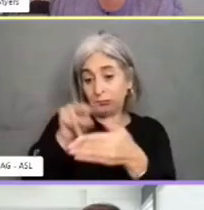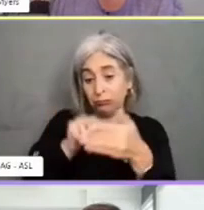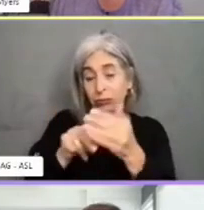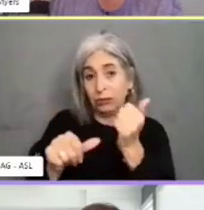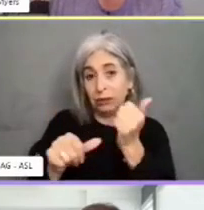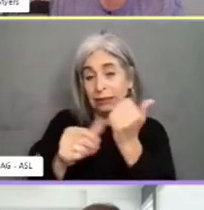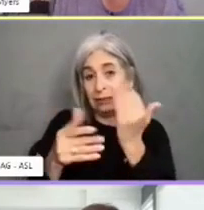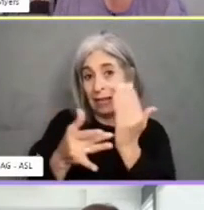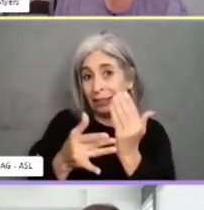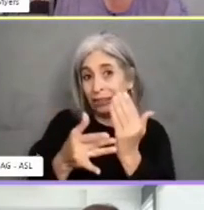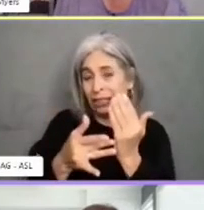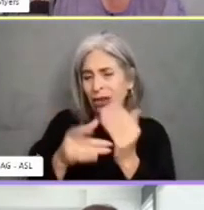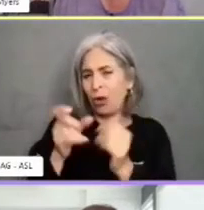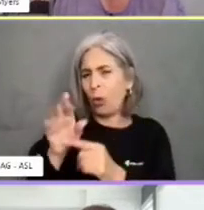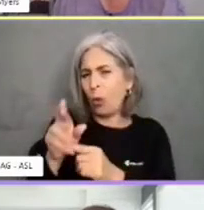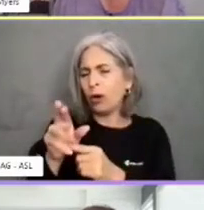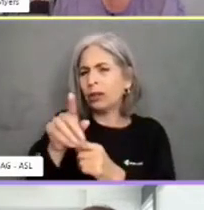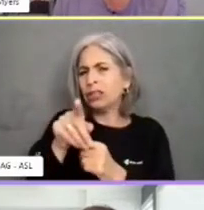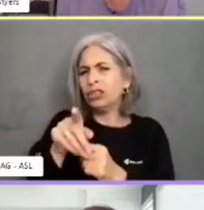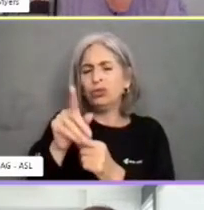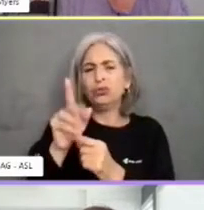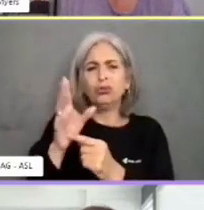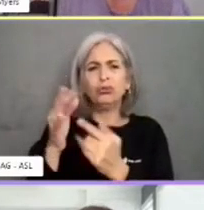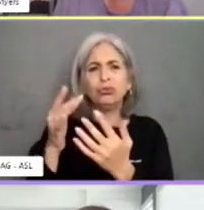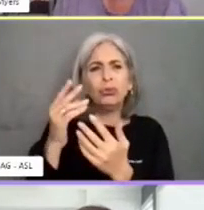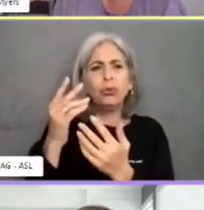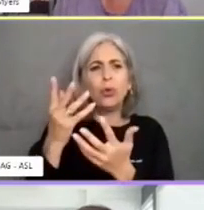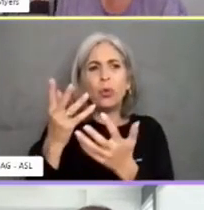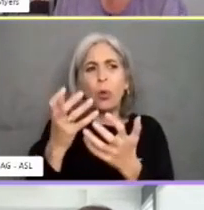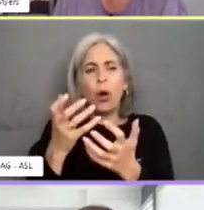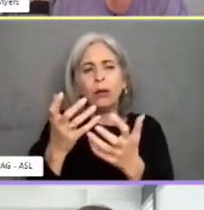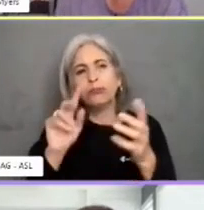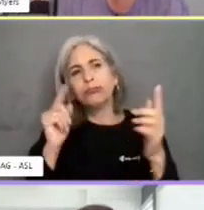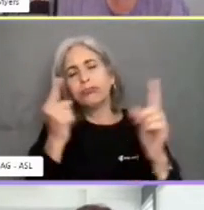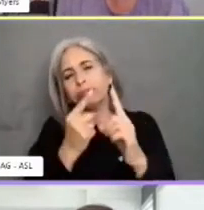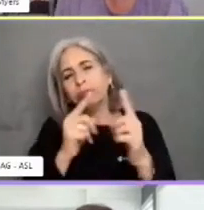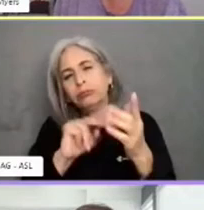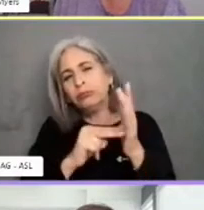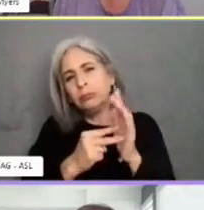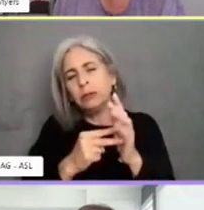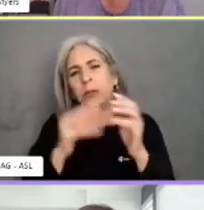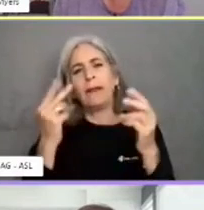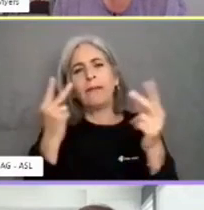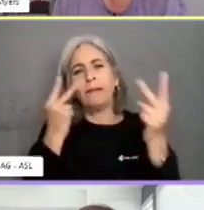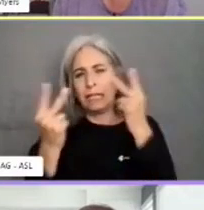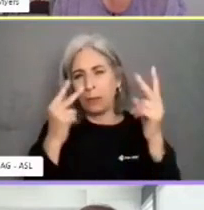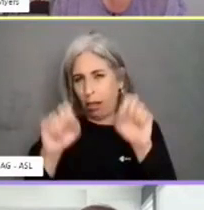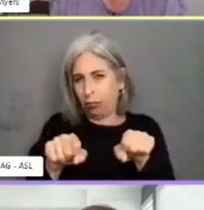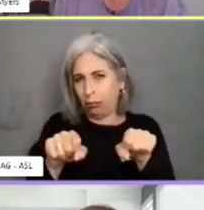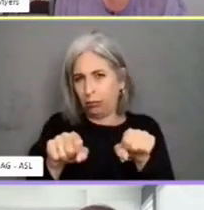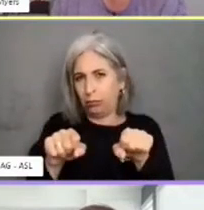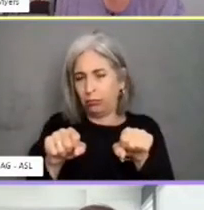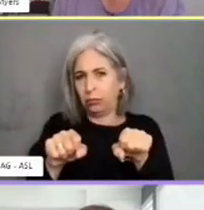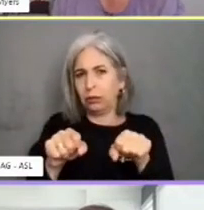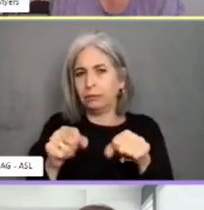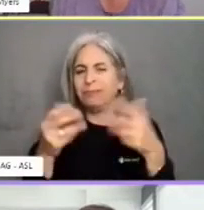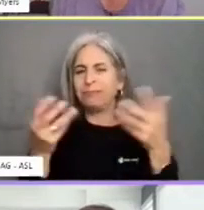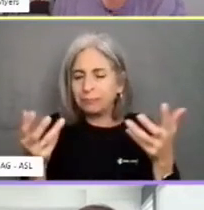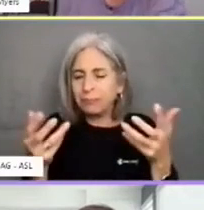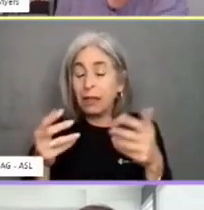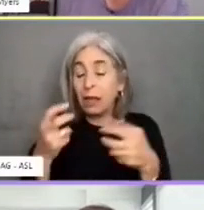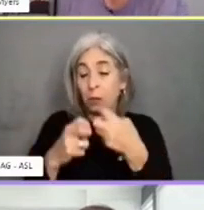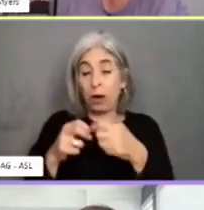did you intend for it to like be visible or exposed to assistive technology? The problem